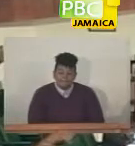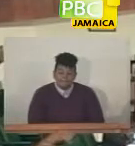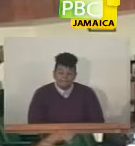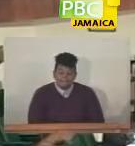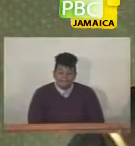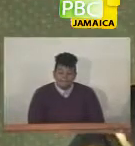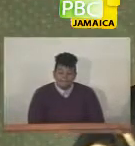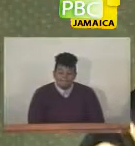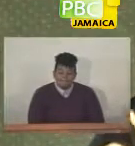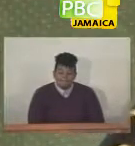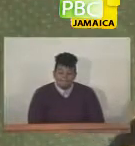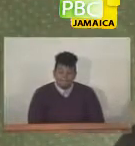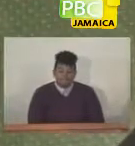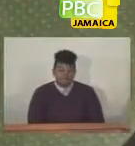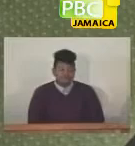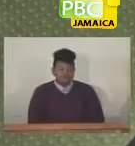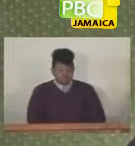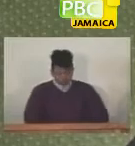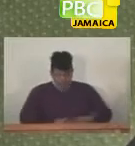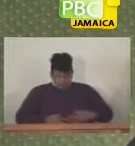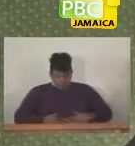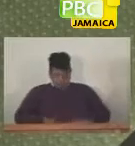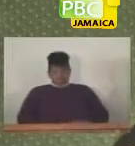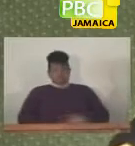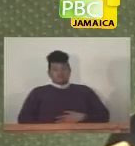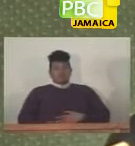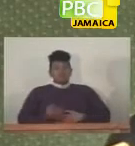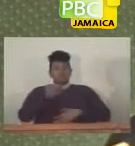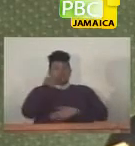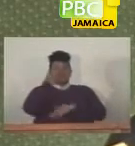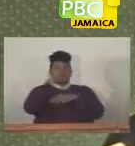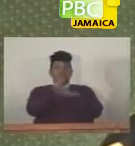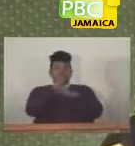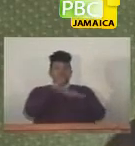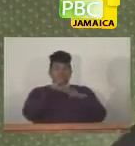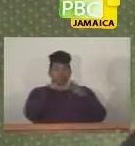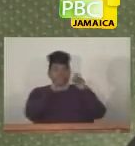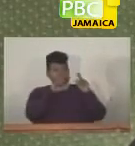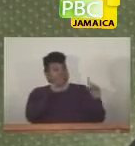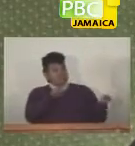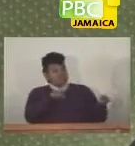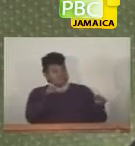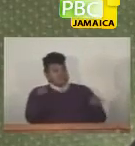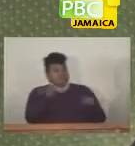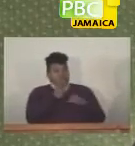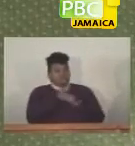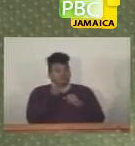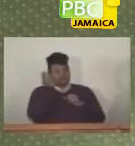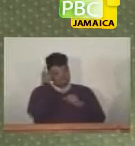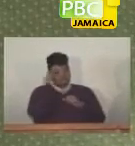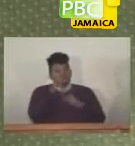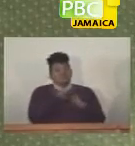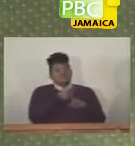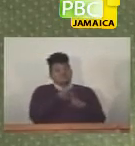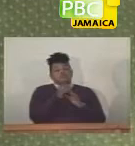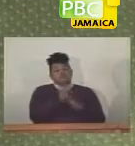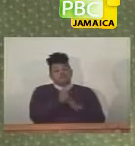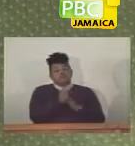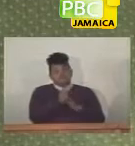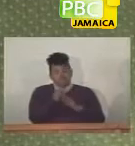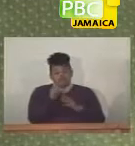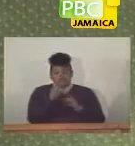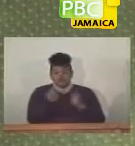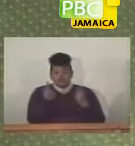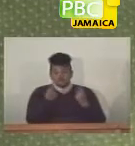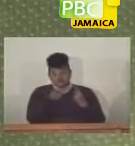Thank you, Minister. So in relation to the questions and answers, you have gotten an understanding from the Leader of